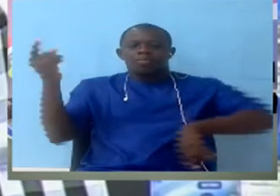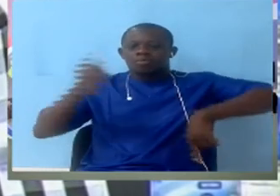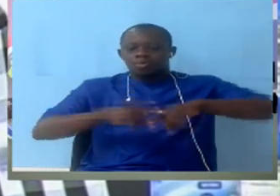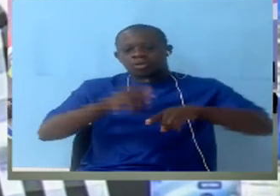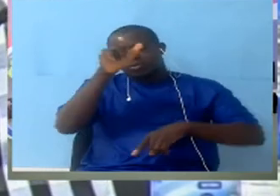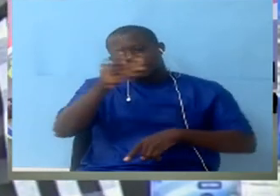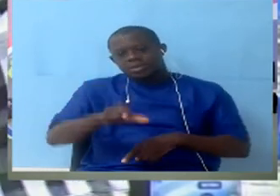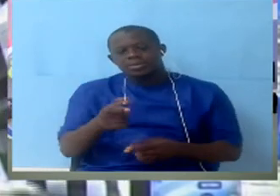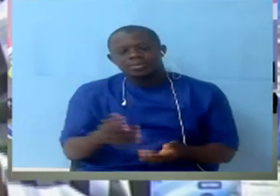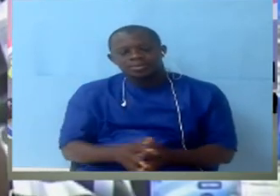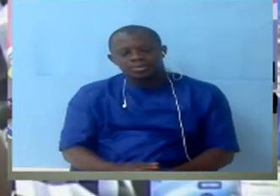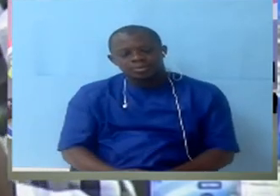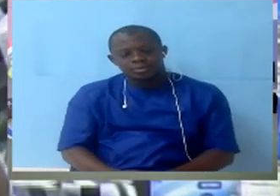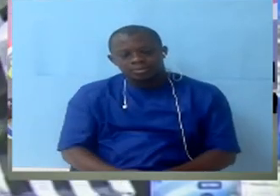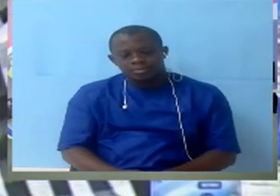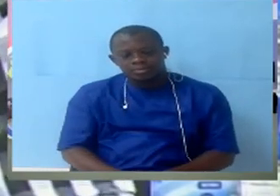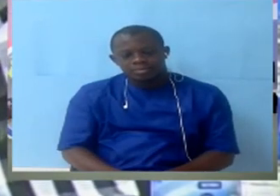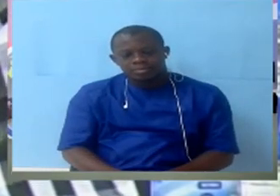him.